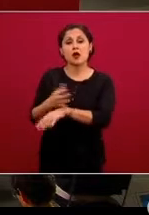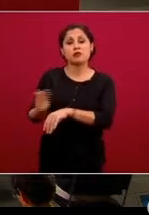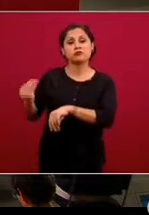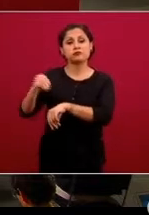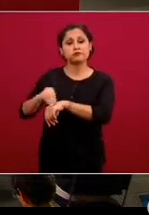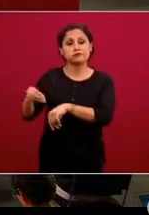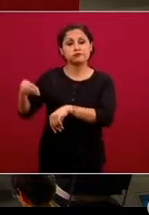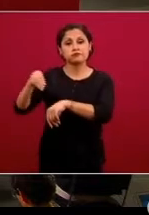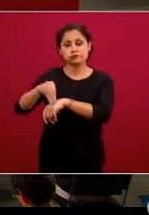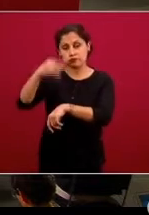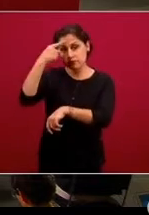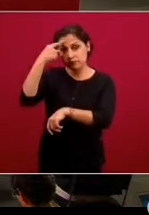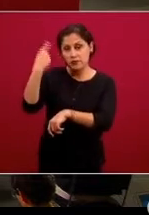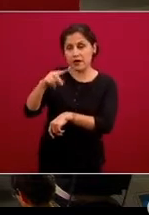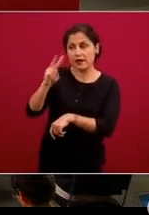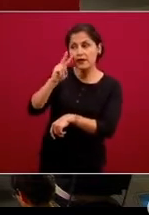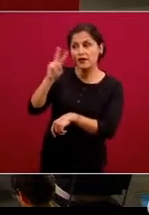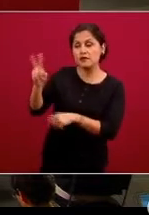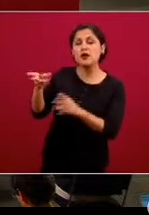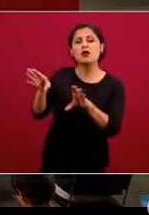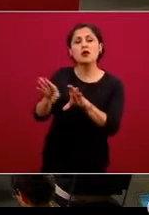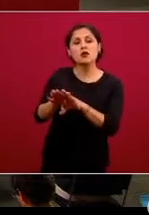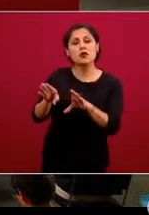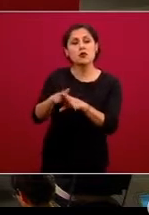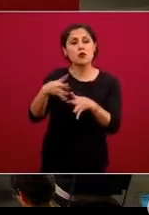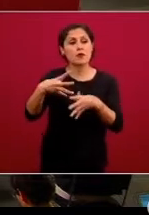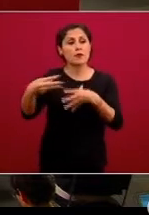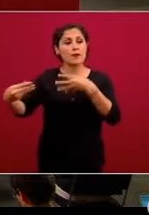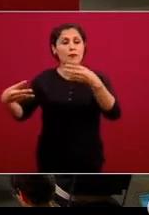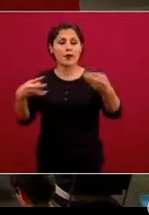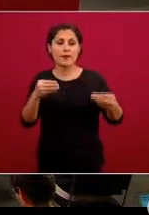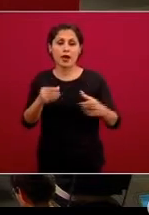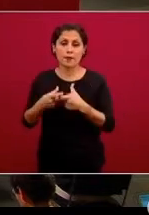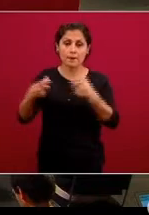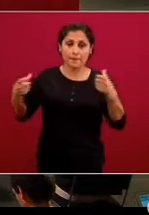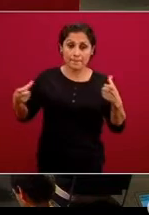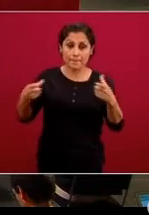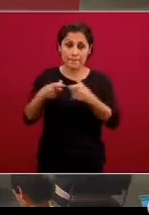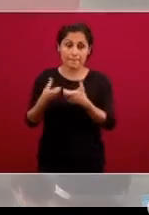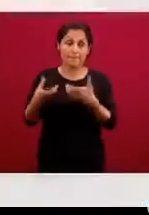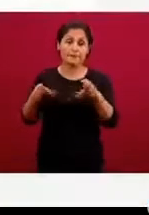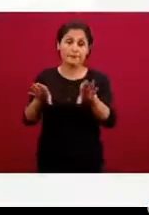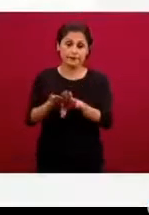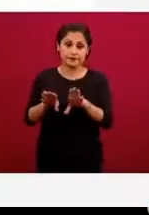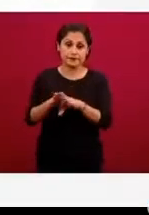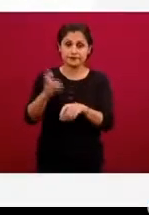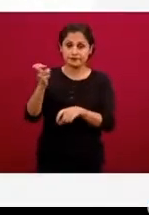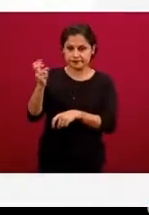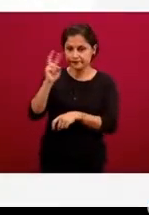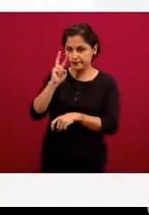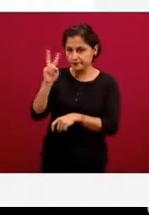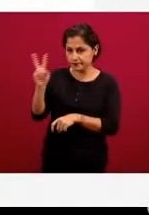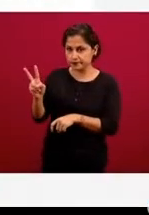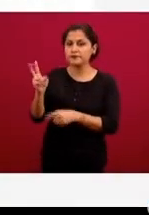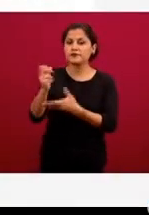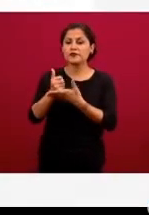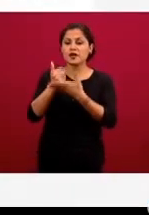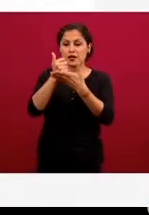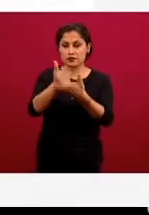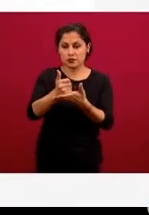There's more information that we can obtain from this graph. When we see the confirmed cases along with the suspect